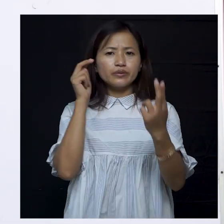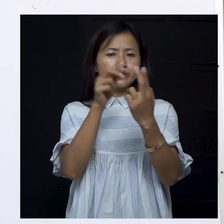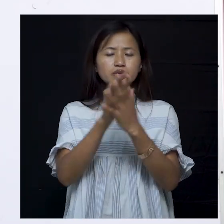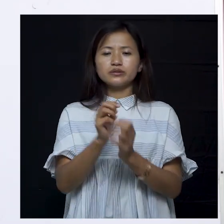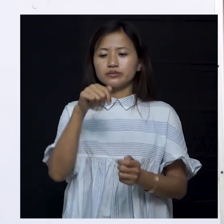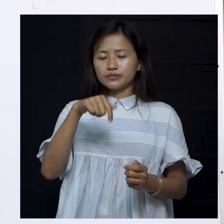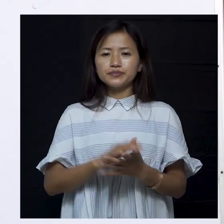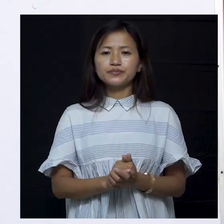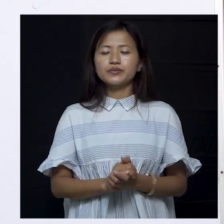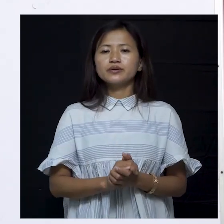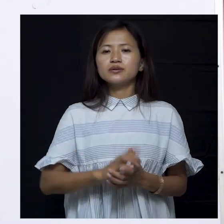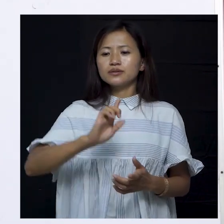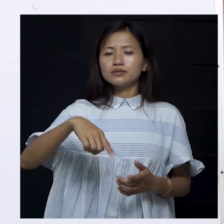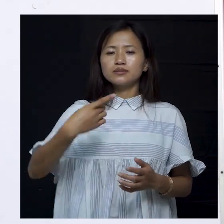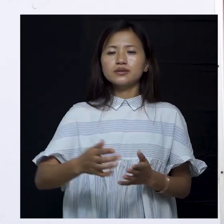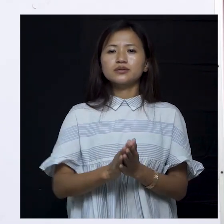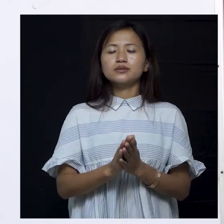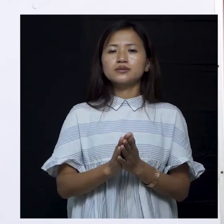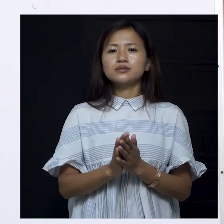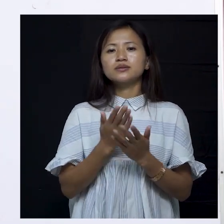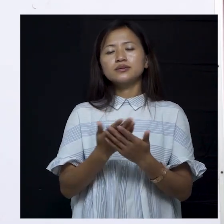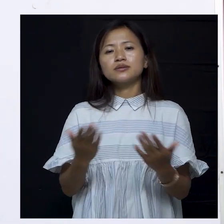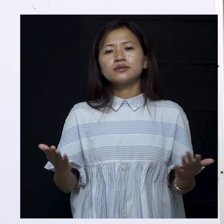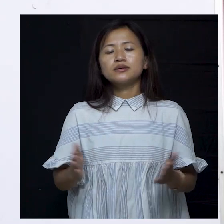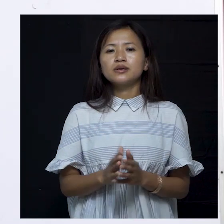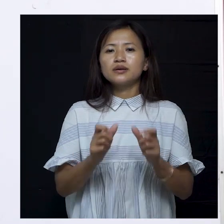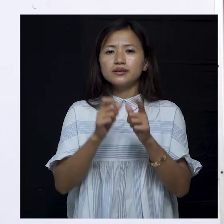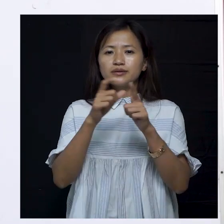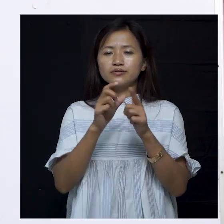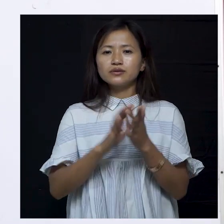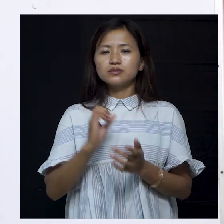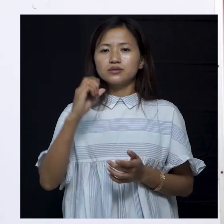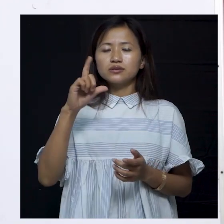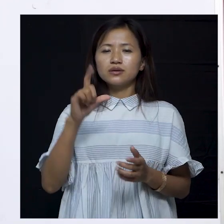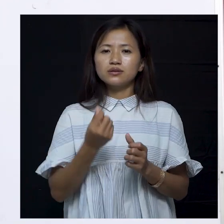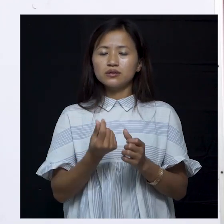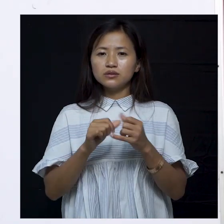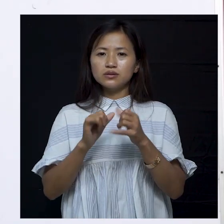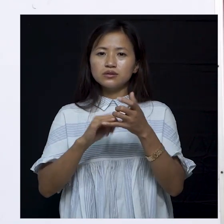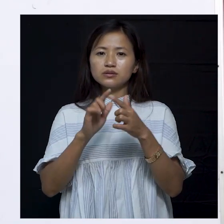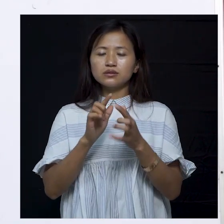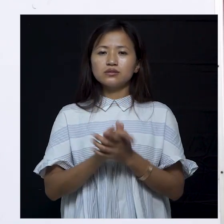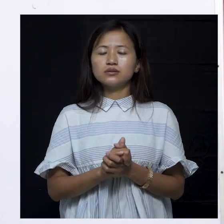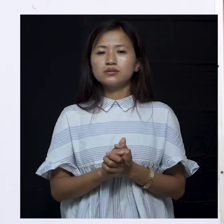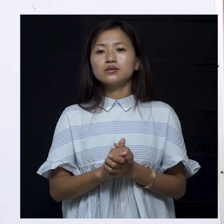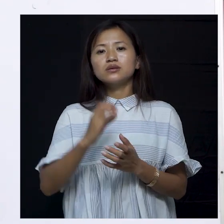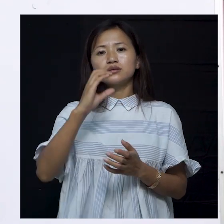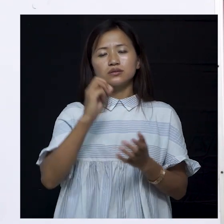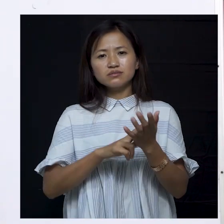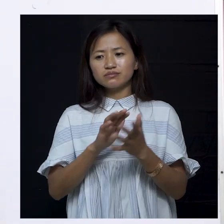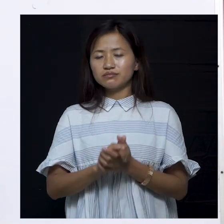here. And the next thing is adverb clause of condition. You know what is